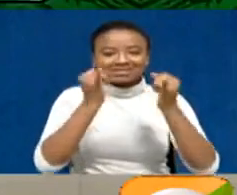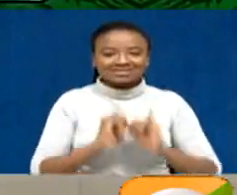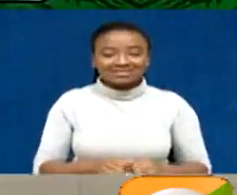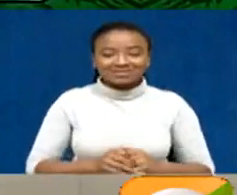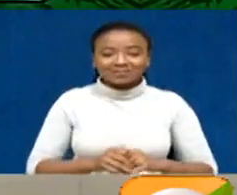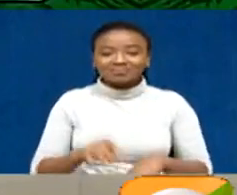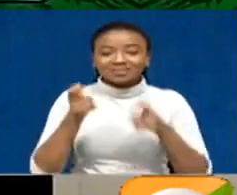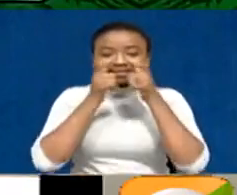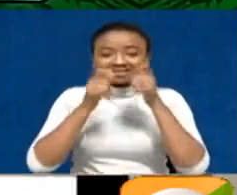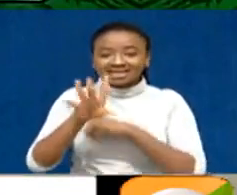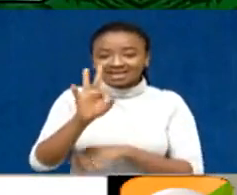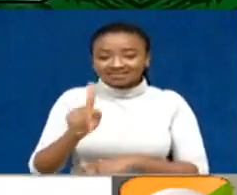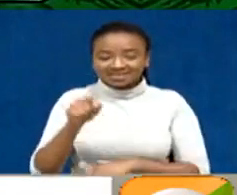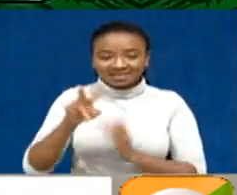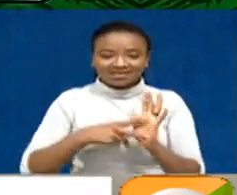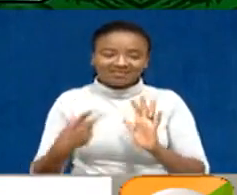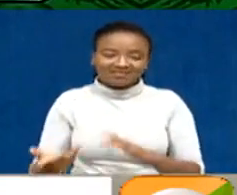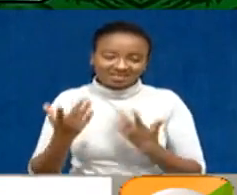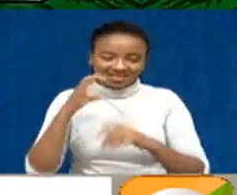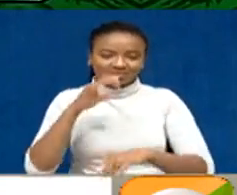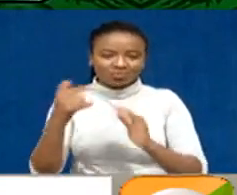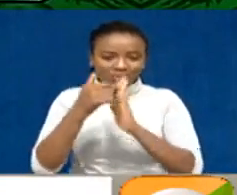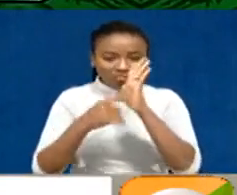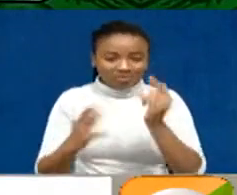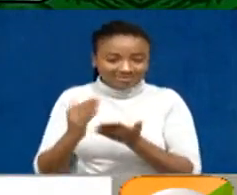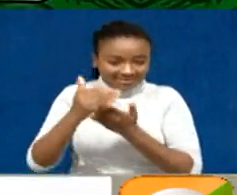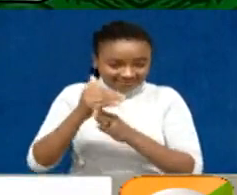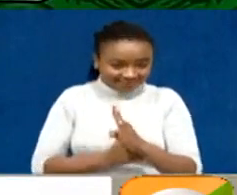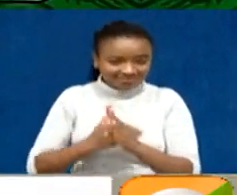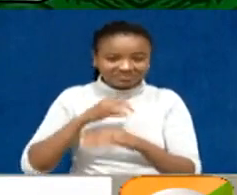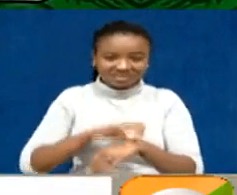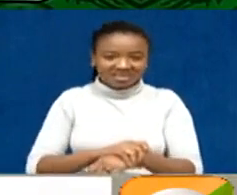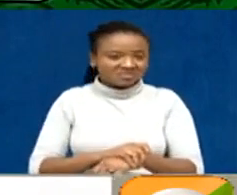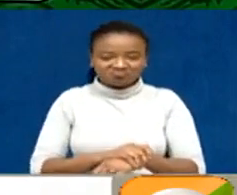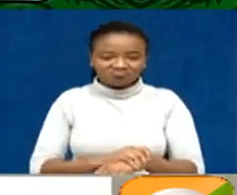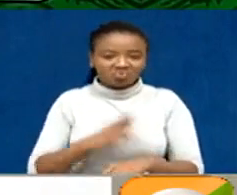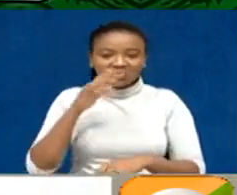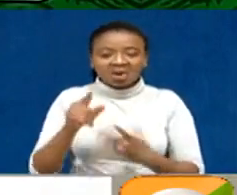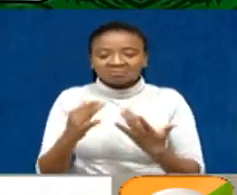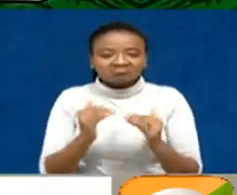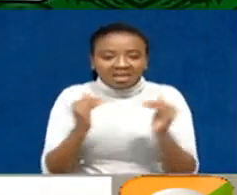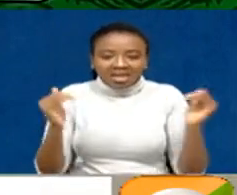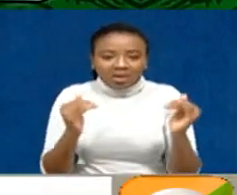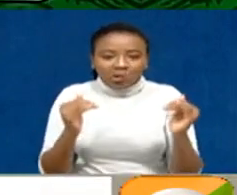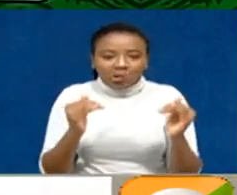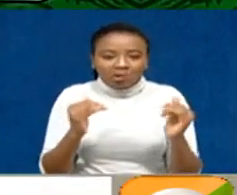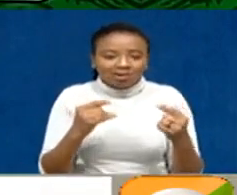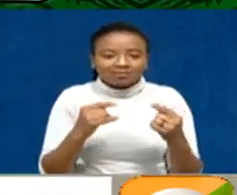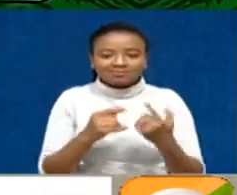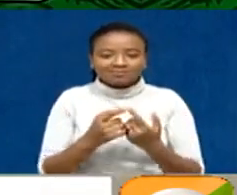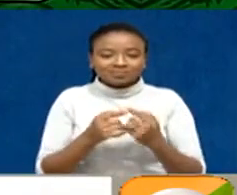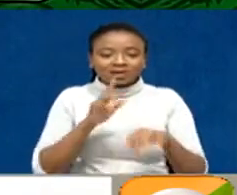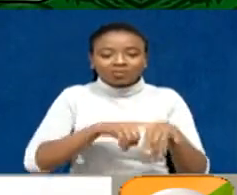Tusker FC failed to capitalize on home advantage to reap maximum points as they were held to a barren draw by CS Sfaxien of Tunisia in the